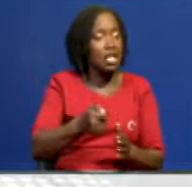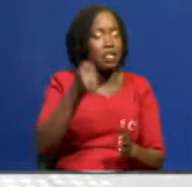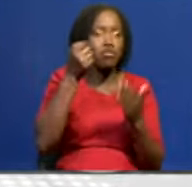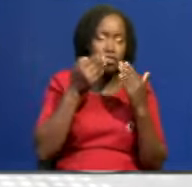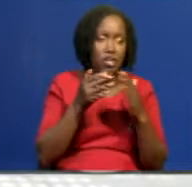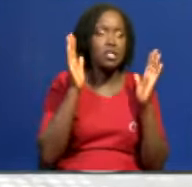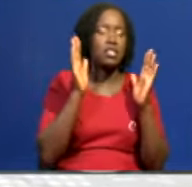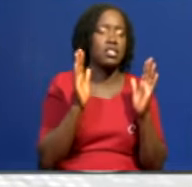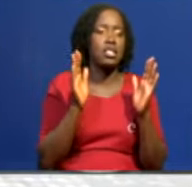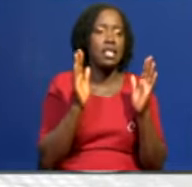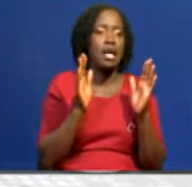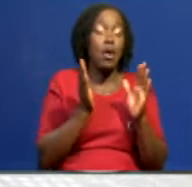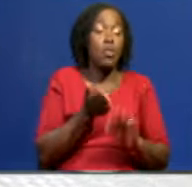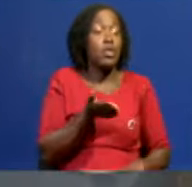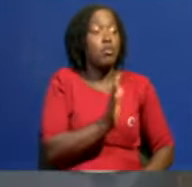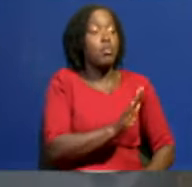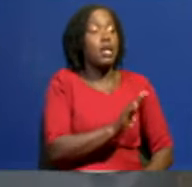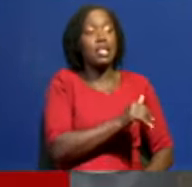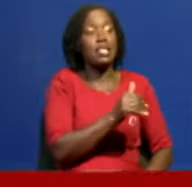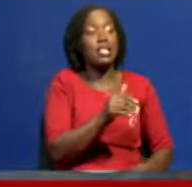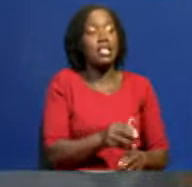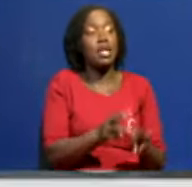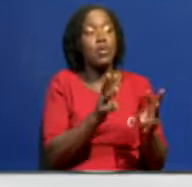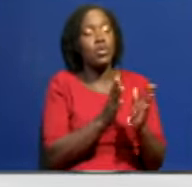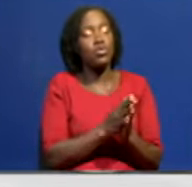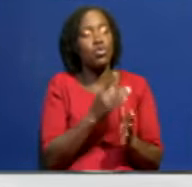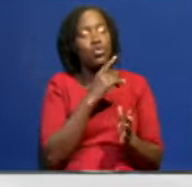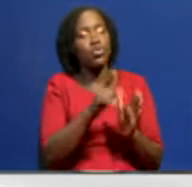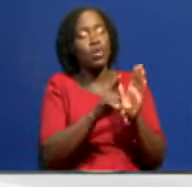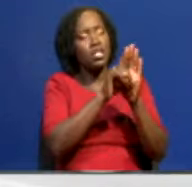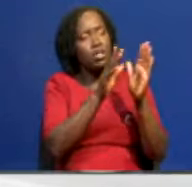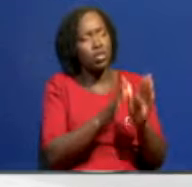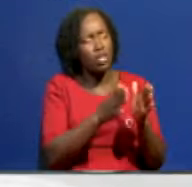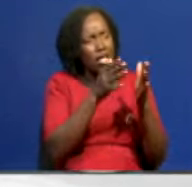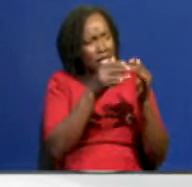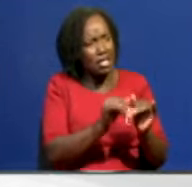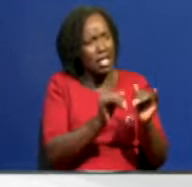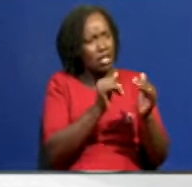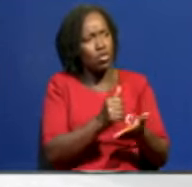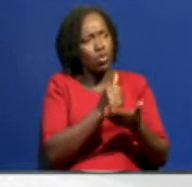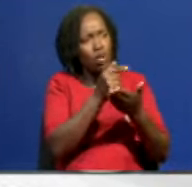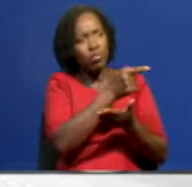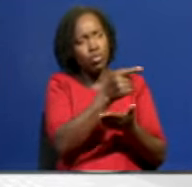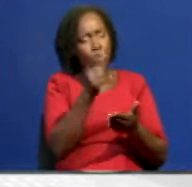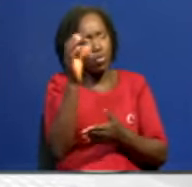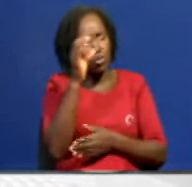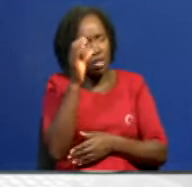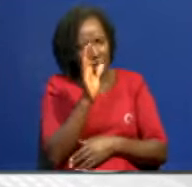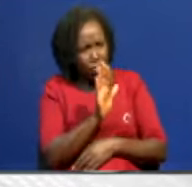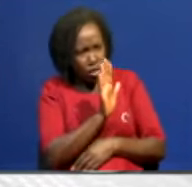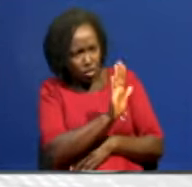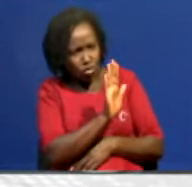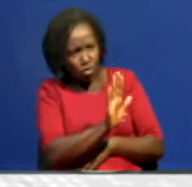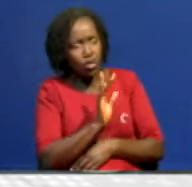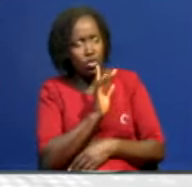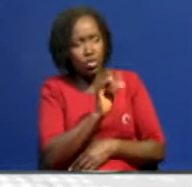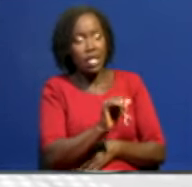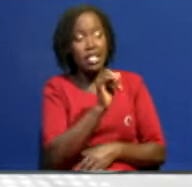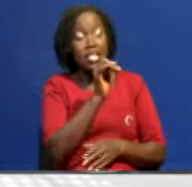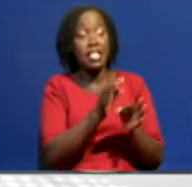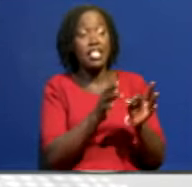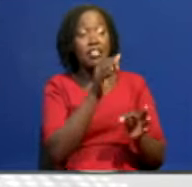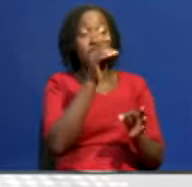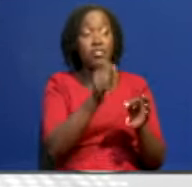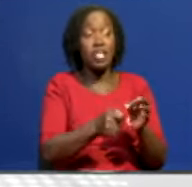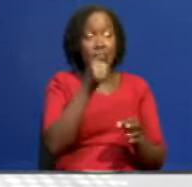matter, they will come back in another form. So you as litigants, what are you trying to help those clients of yours so that if Judge